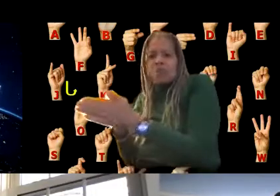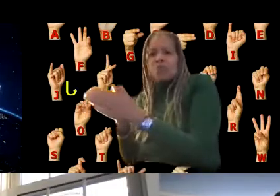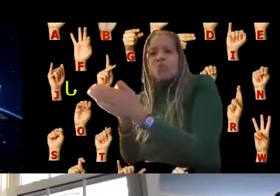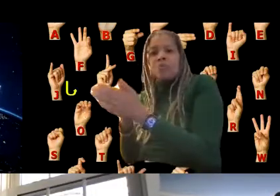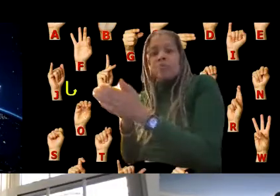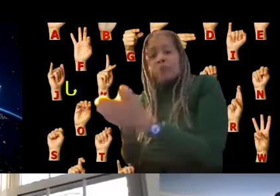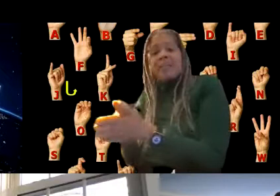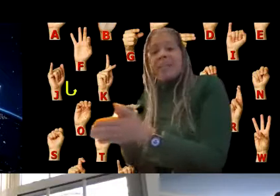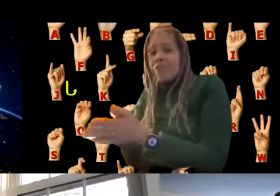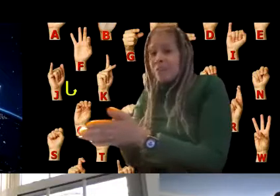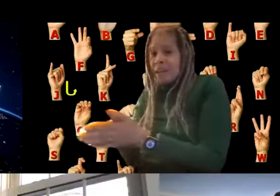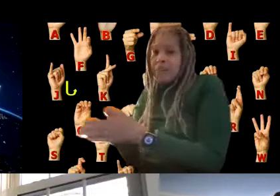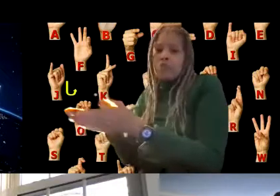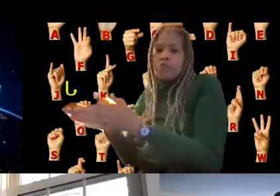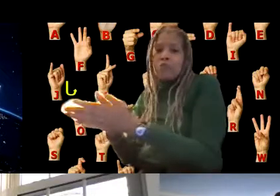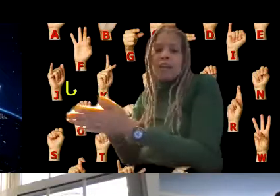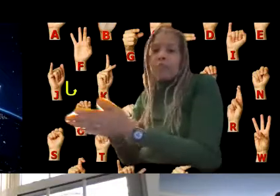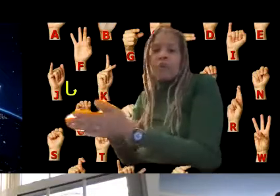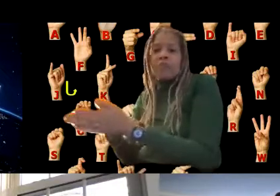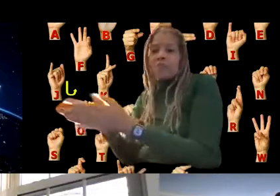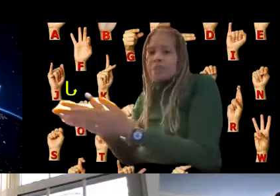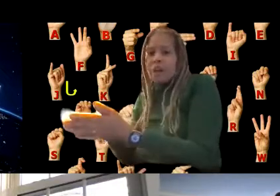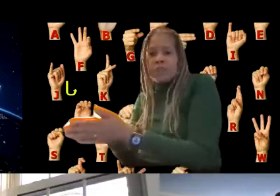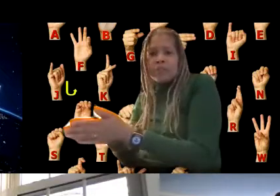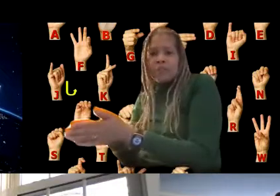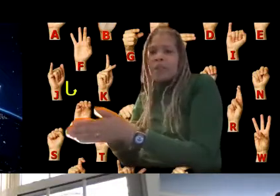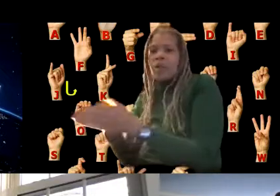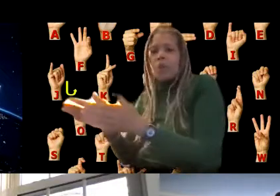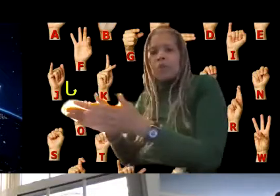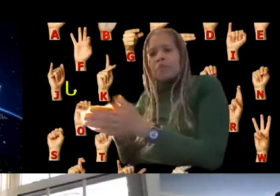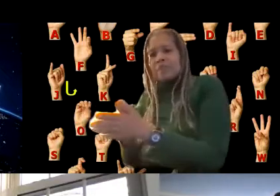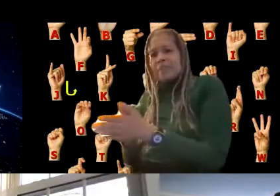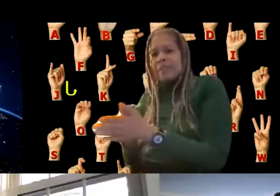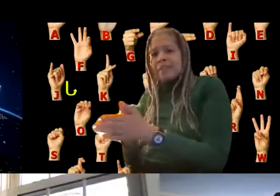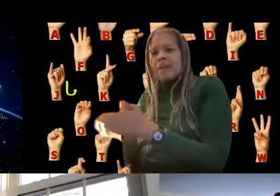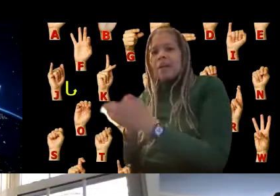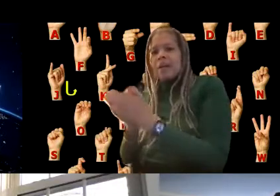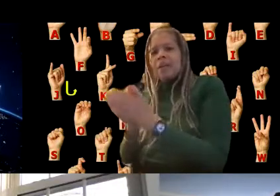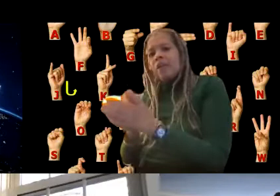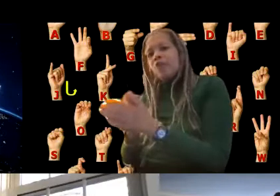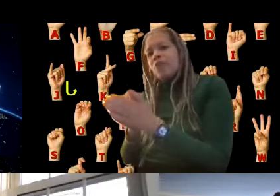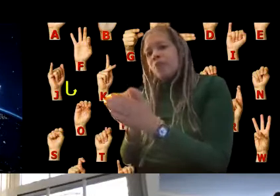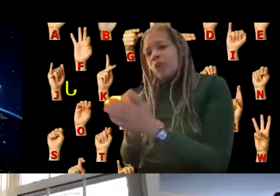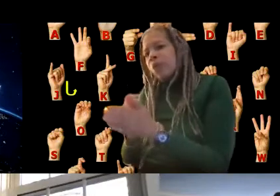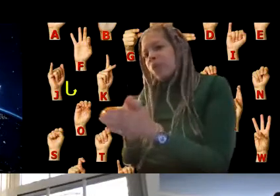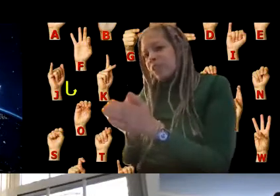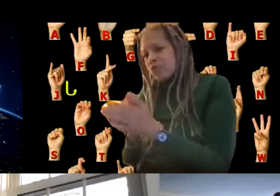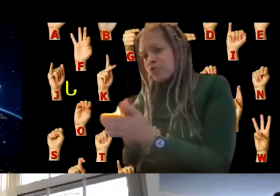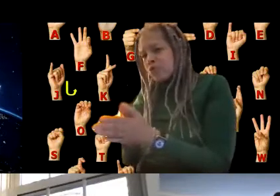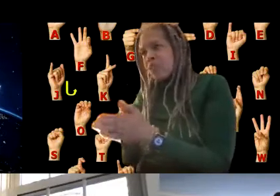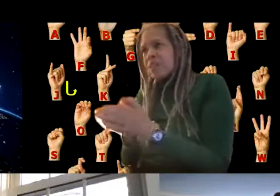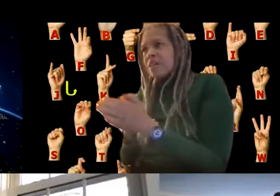power to grant life and death, to grant wellness and not wellness, all of these things, if we